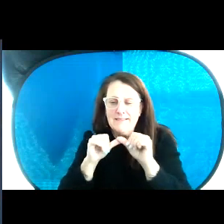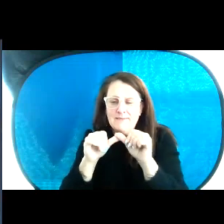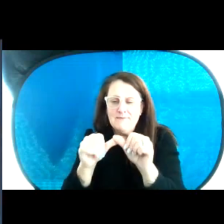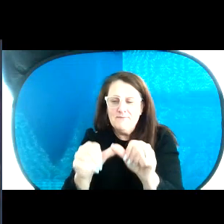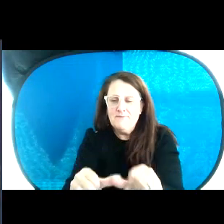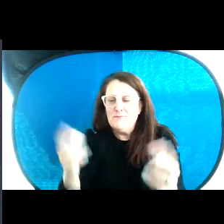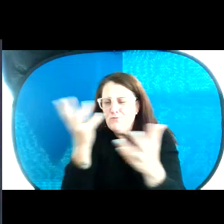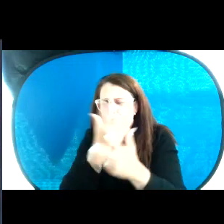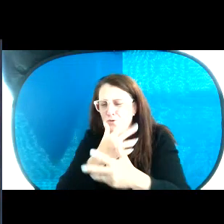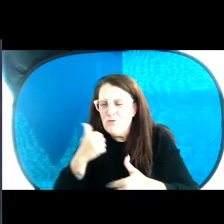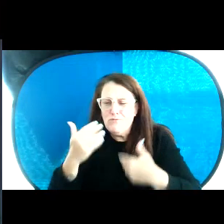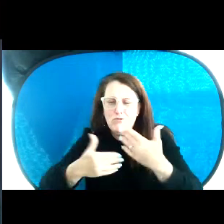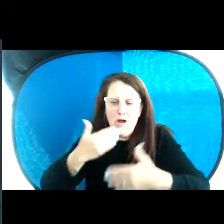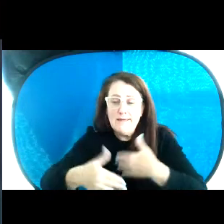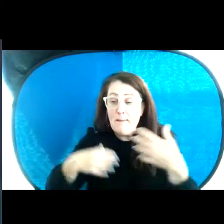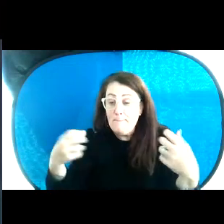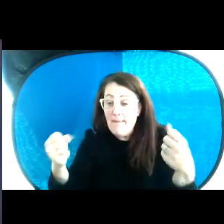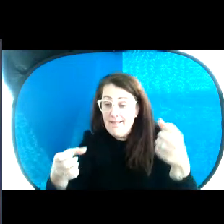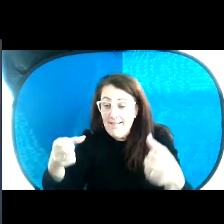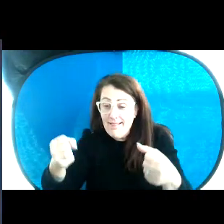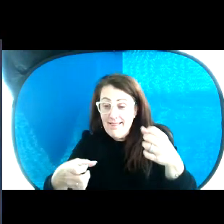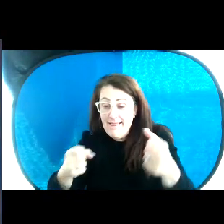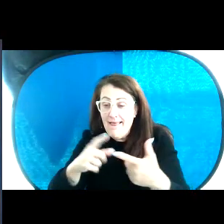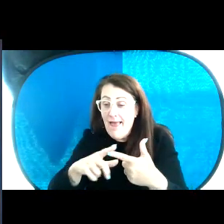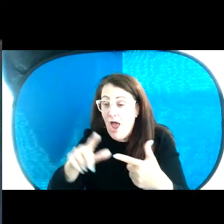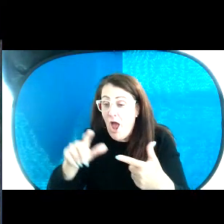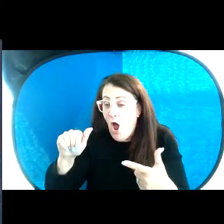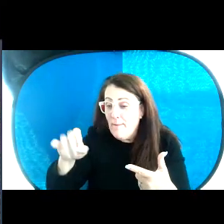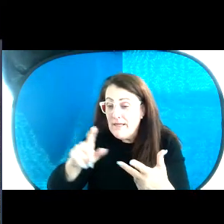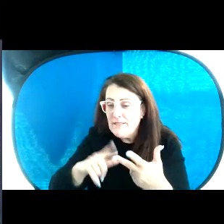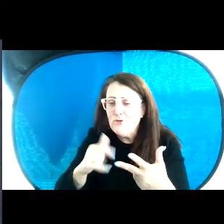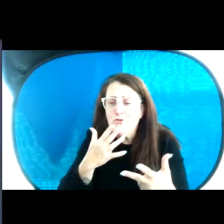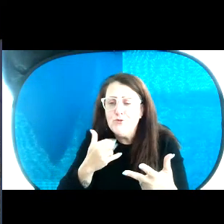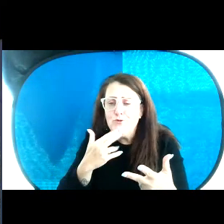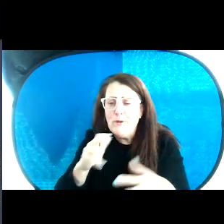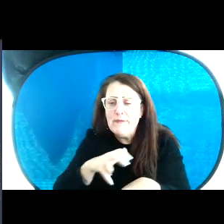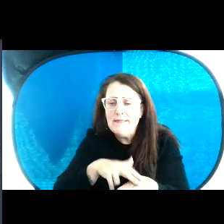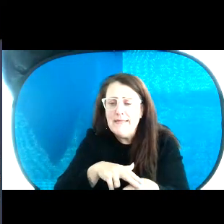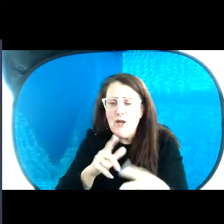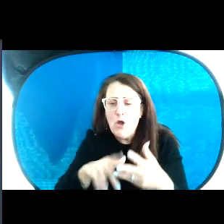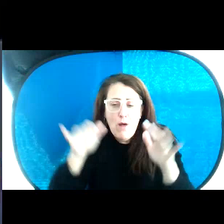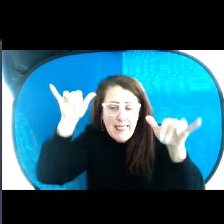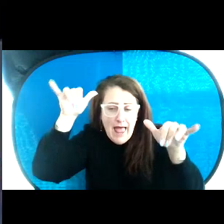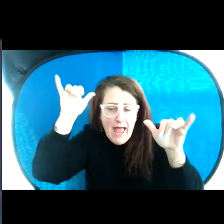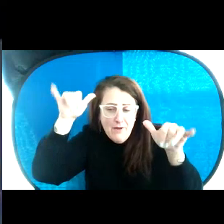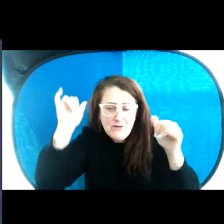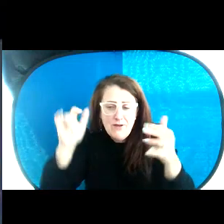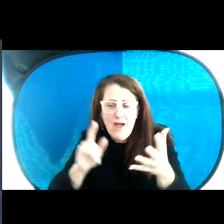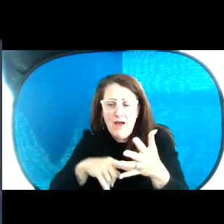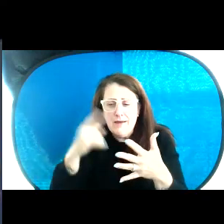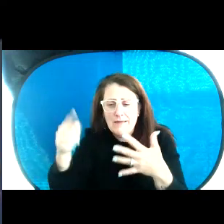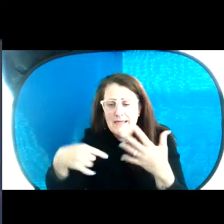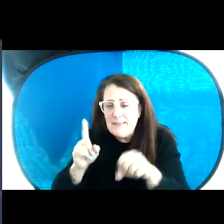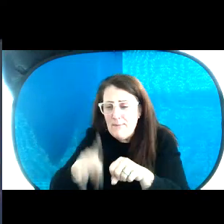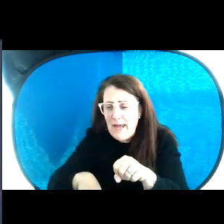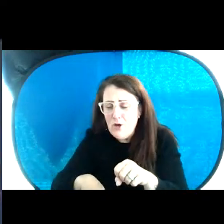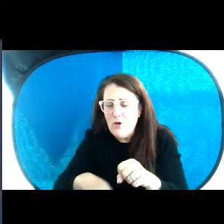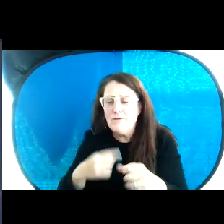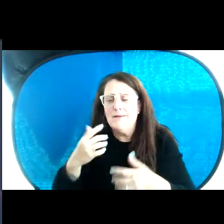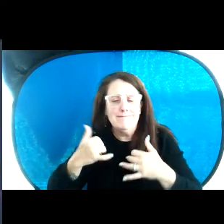and processing of milk, almonds, sweet potatoes, tomatoes, and livestock. And while these industries continue to